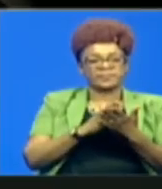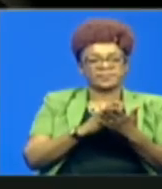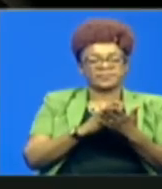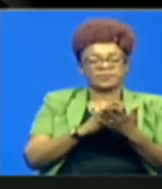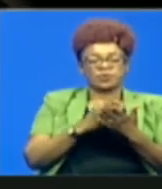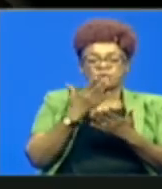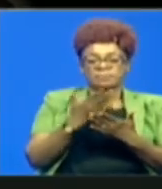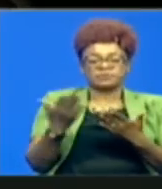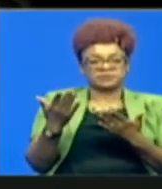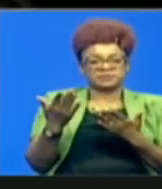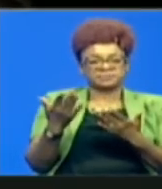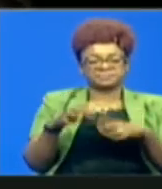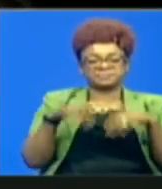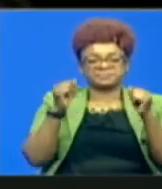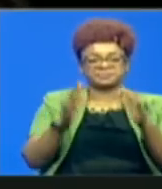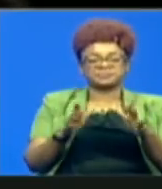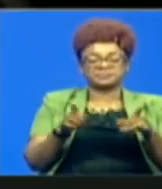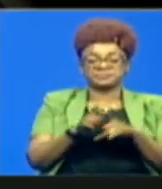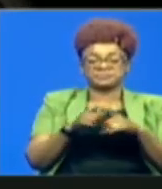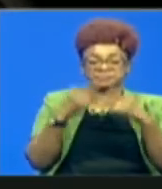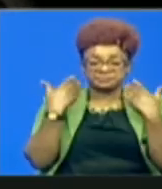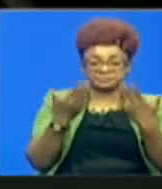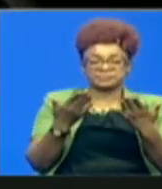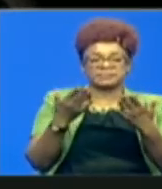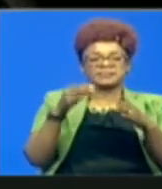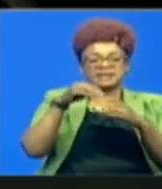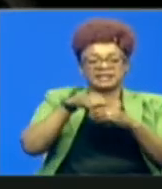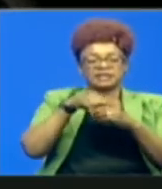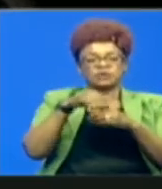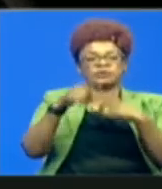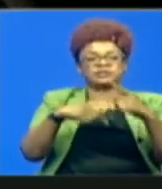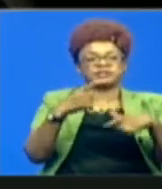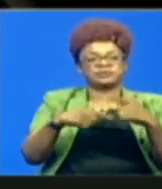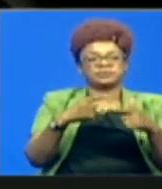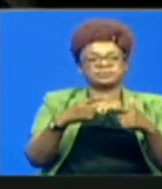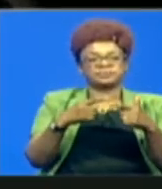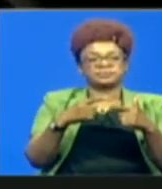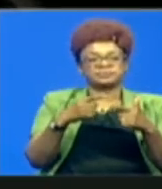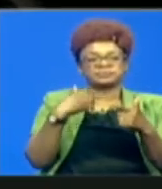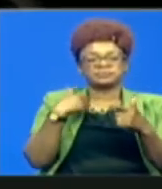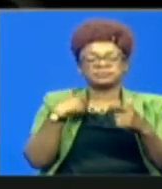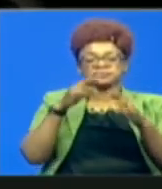weapons. The officers, as you are seeing, they are still inside carrying out the necessary